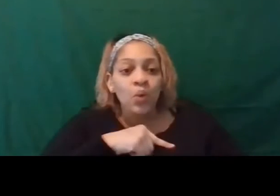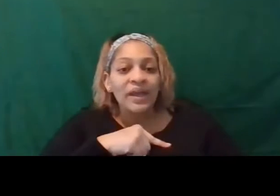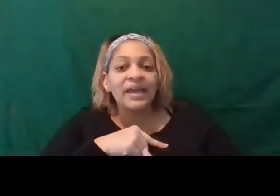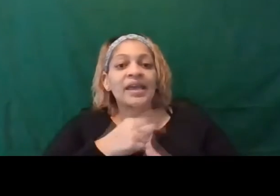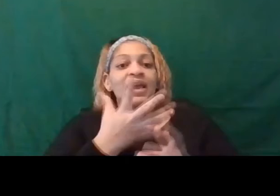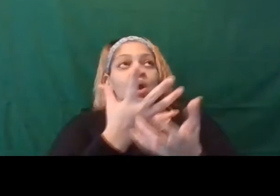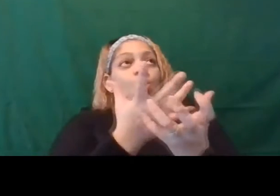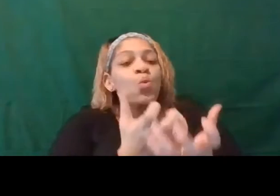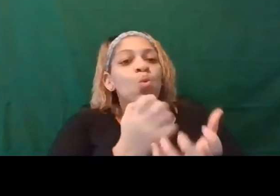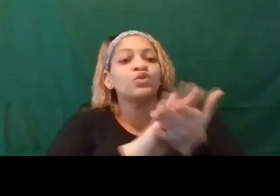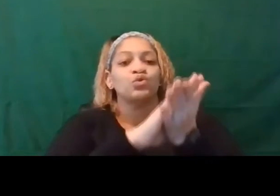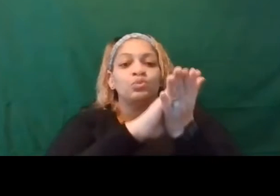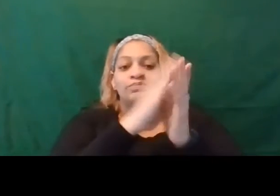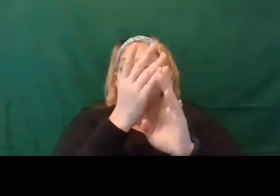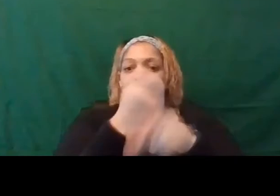produce,